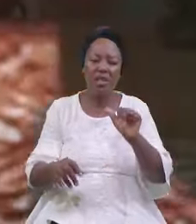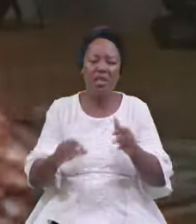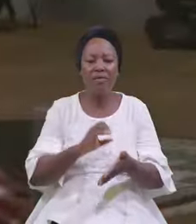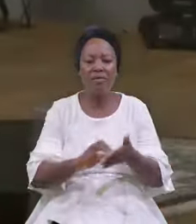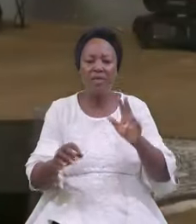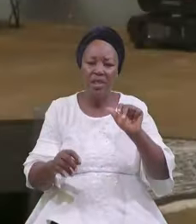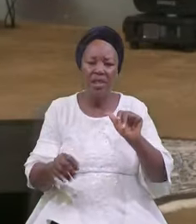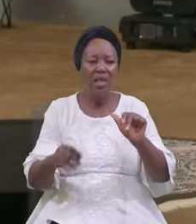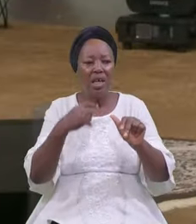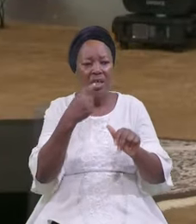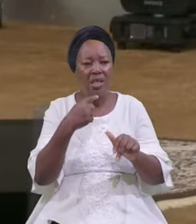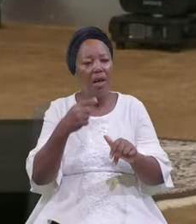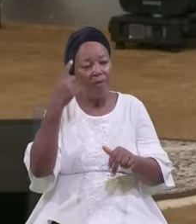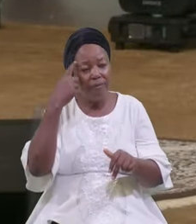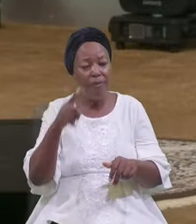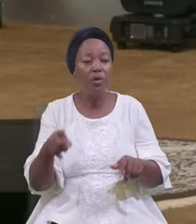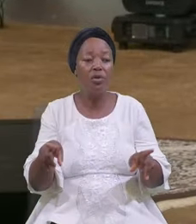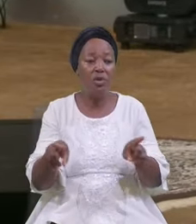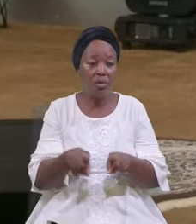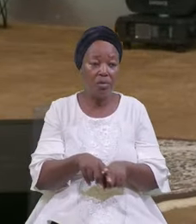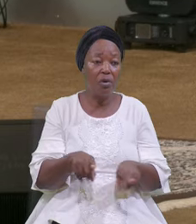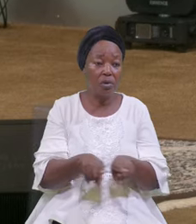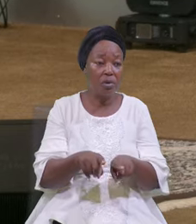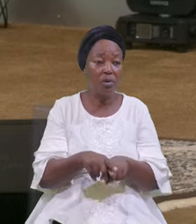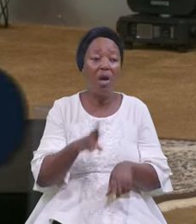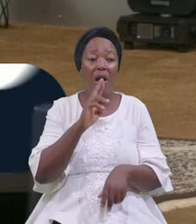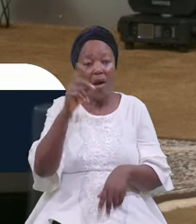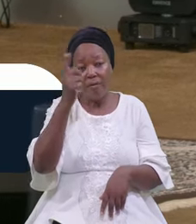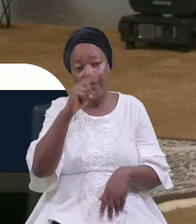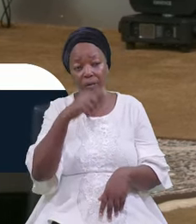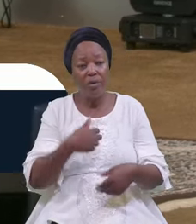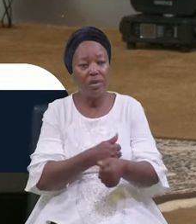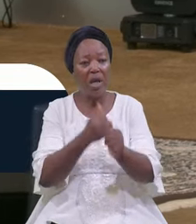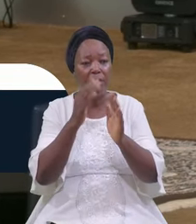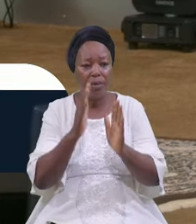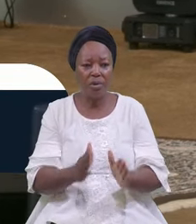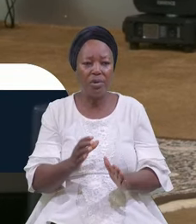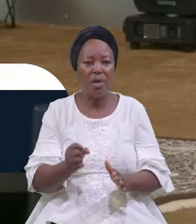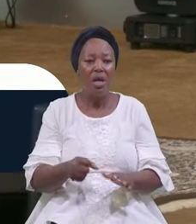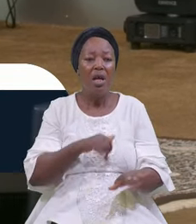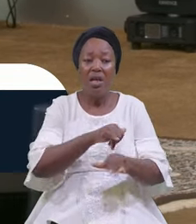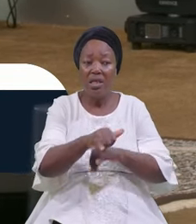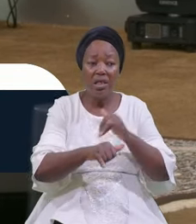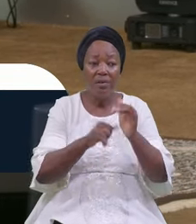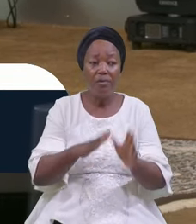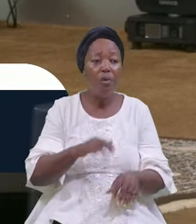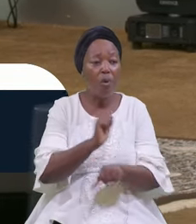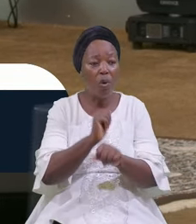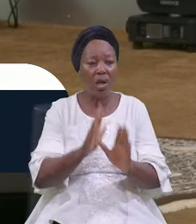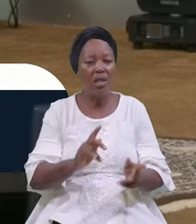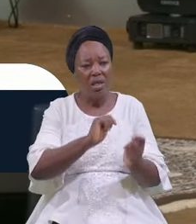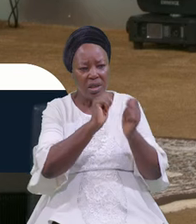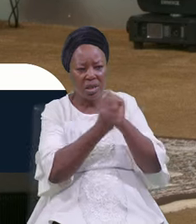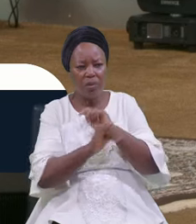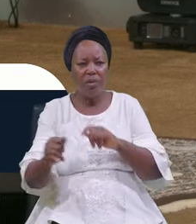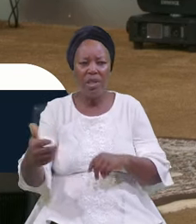13, it says, for such are false apostles, deceitful workers, transforming